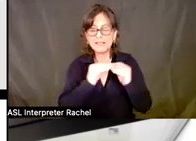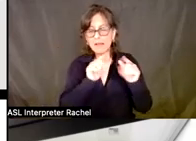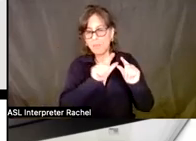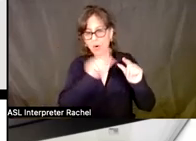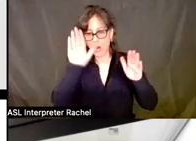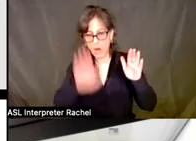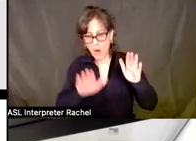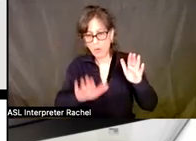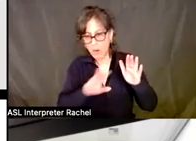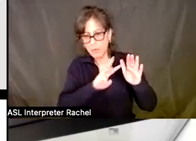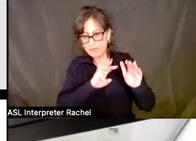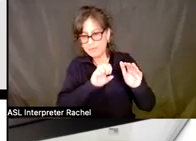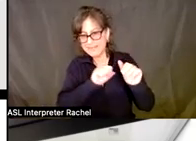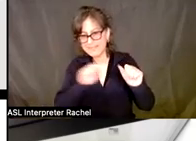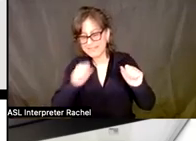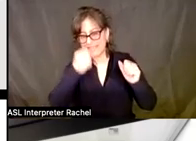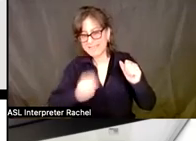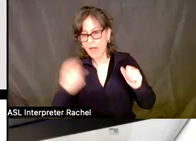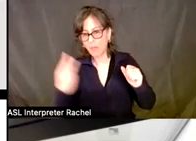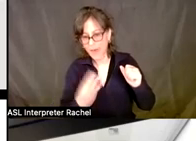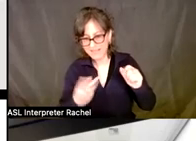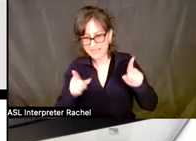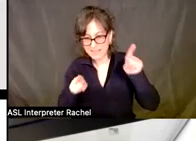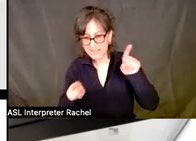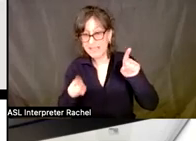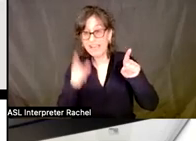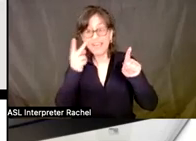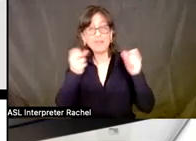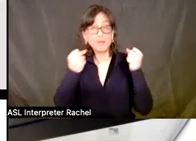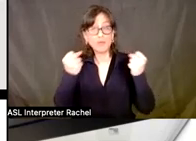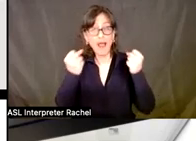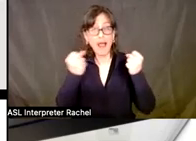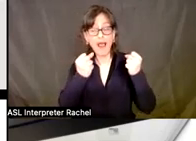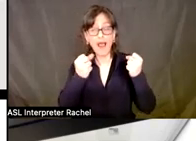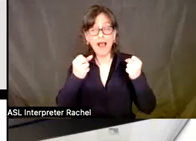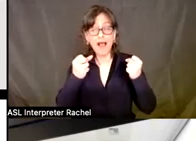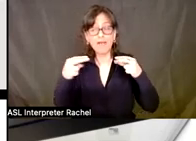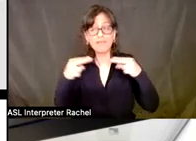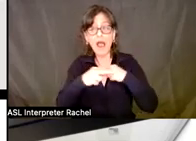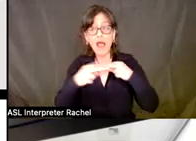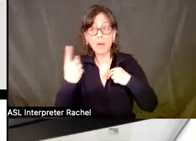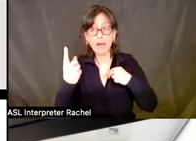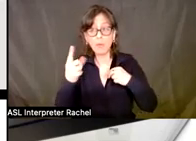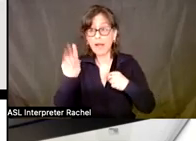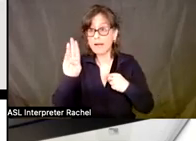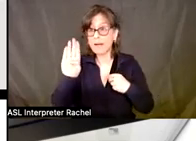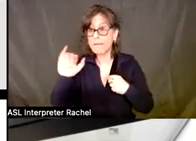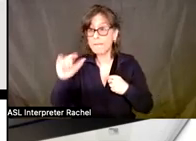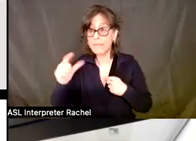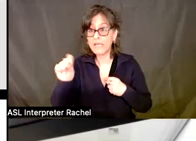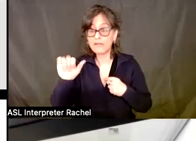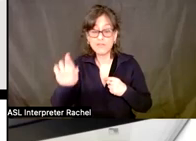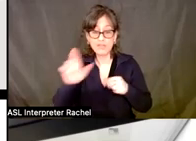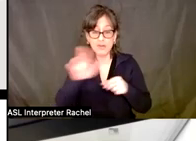the southwest. Anybody who has ever driven along Highway 1 in Big Sur to the south down